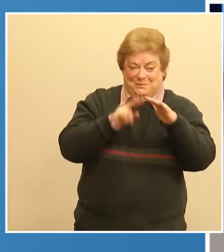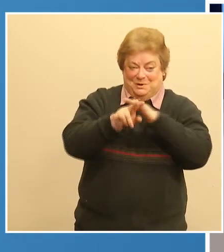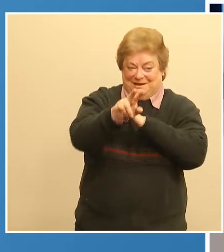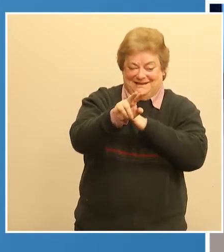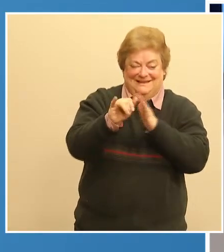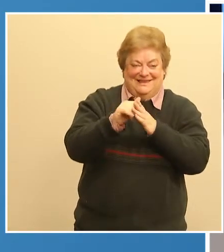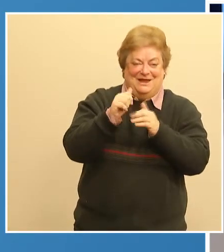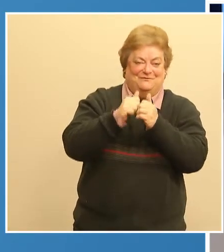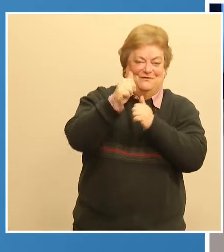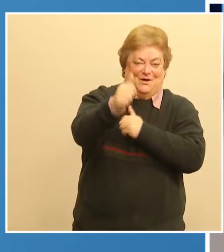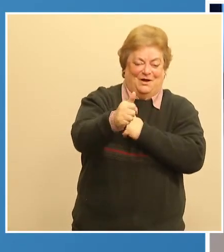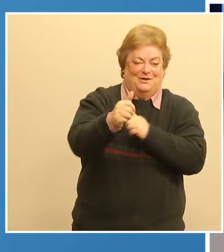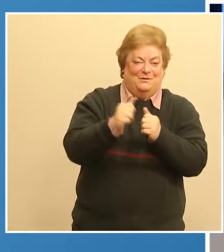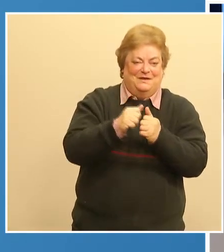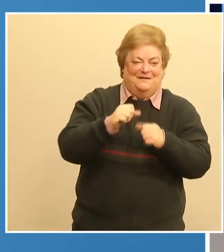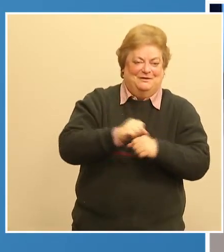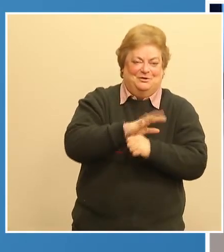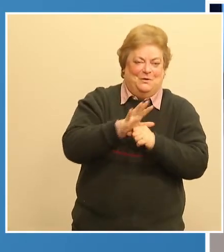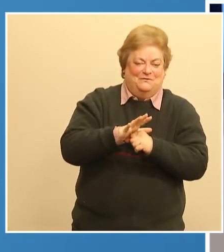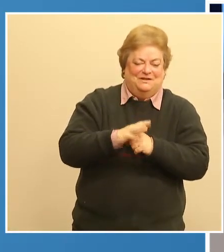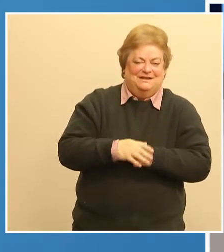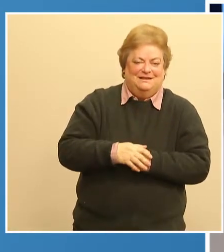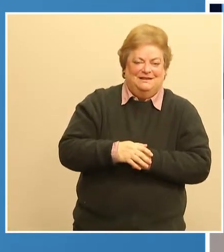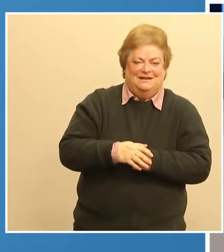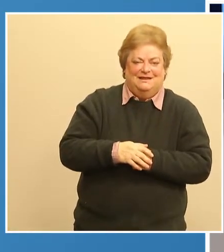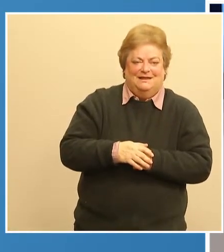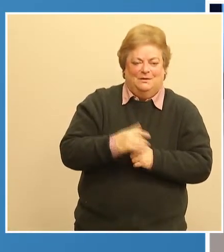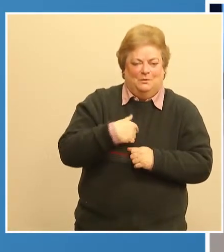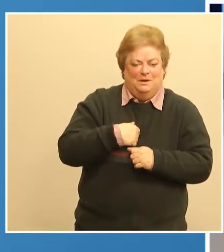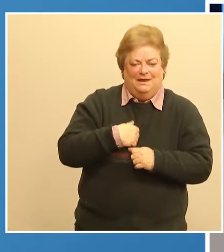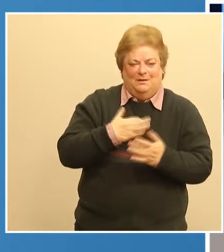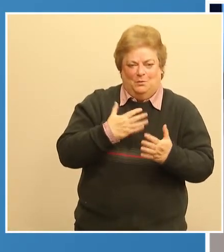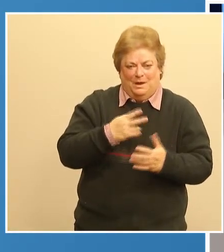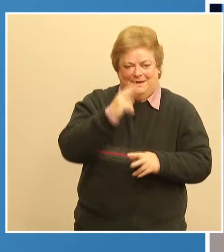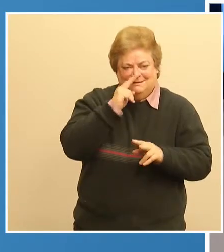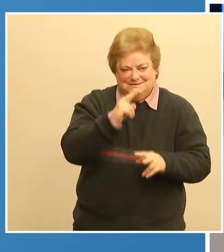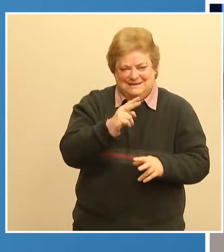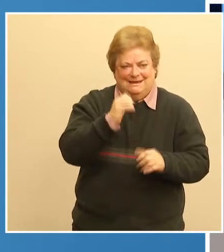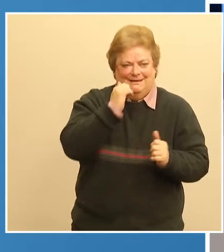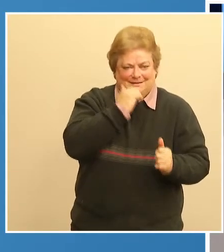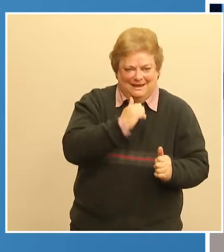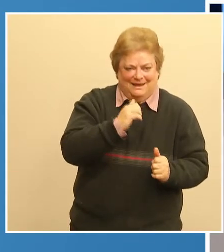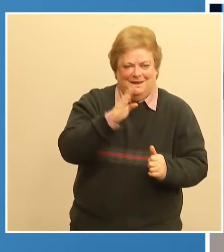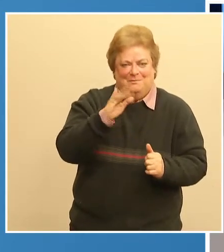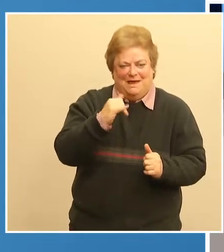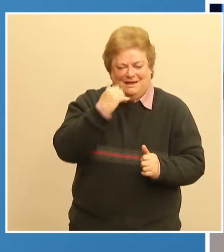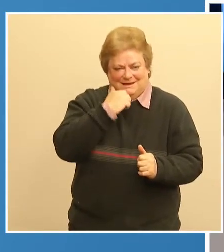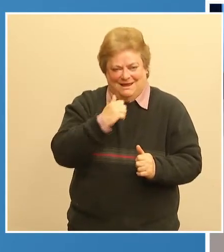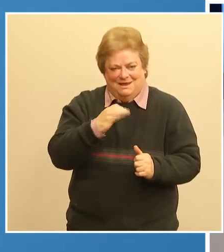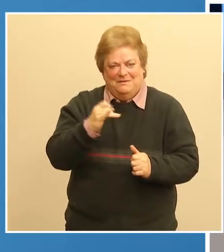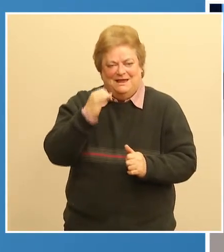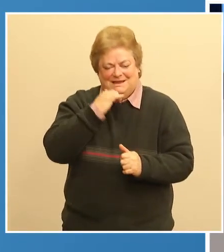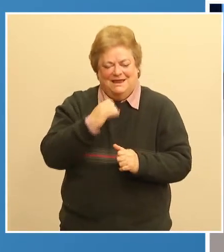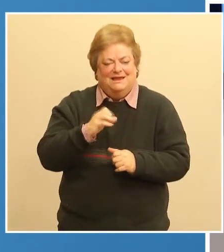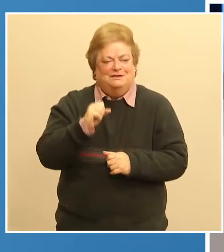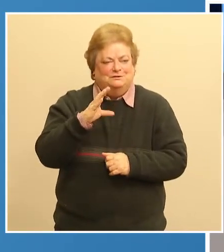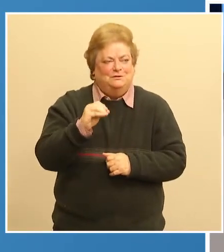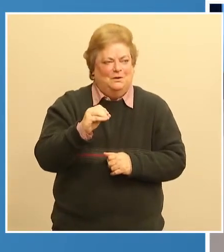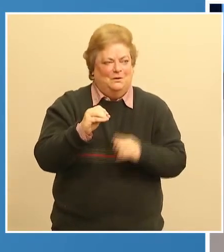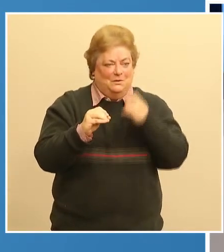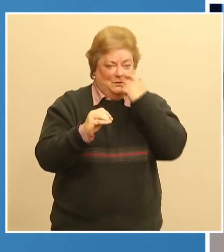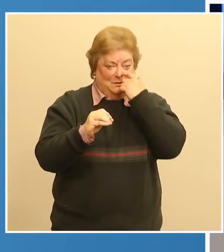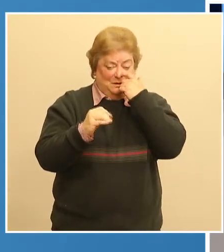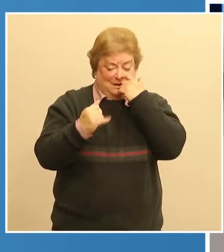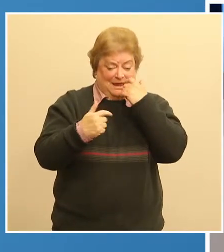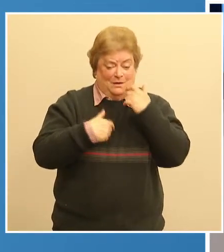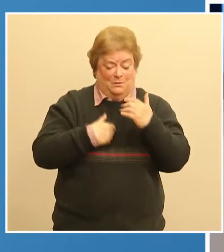in the future with COVID. It's a lot of times a day-to-day effort, but right now we're coming to